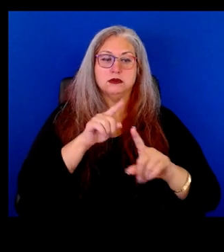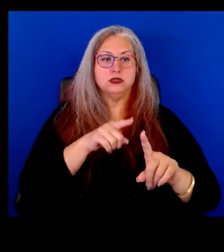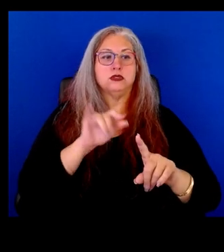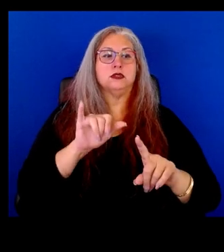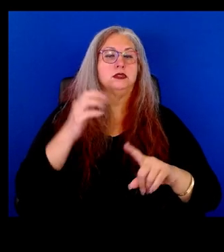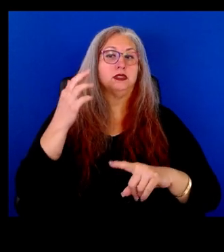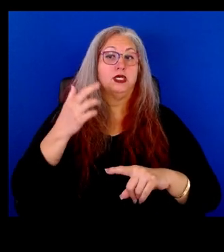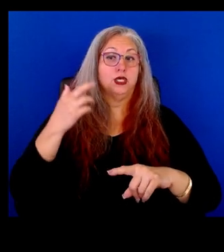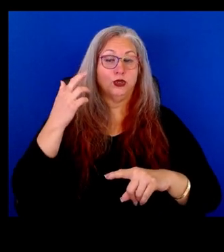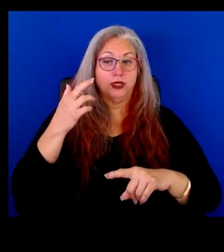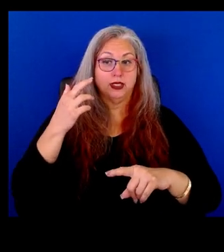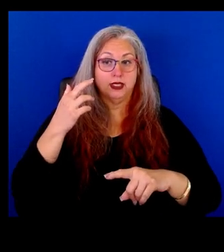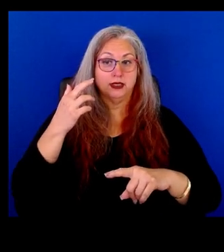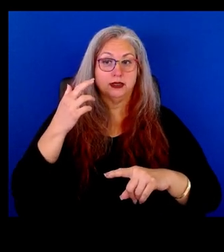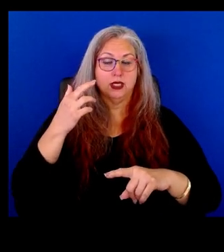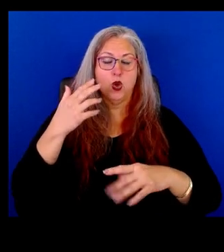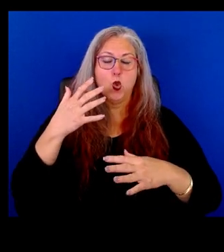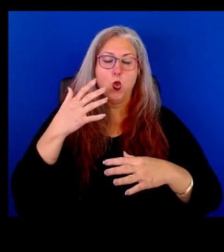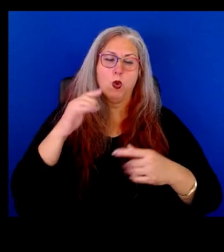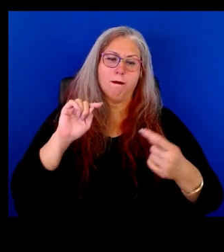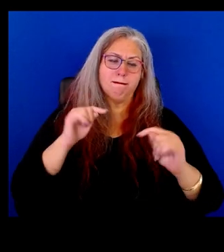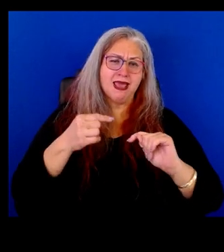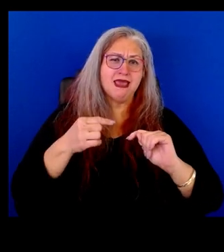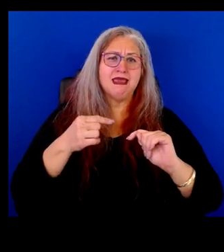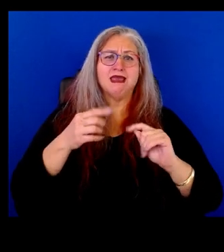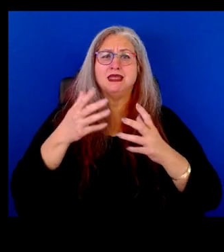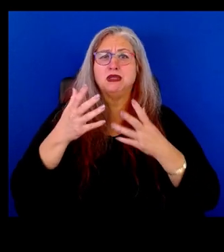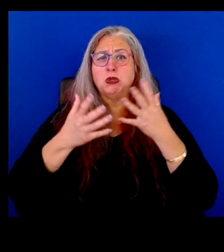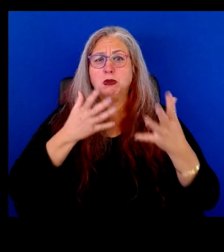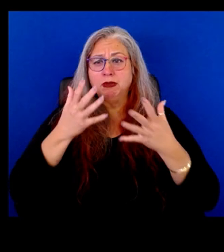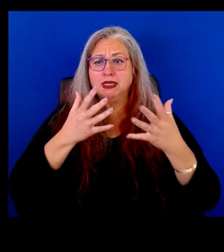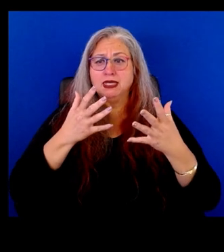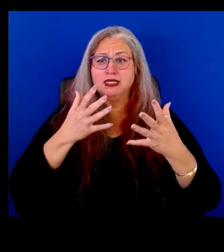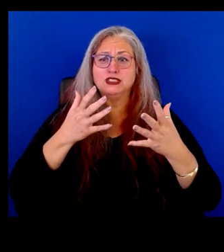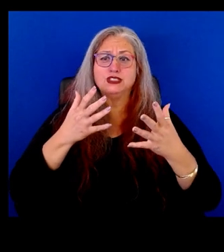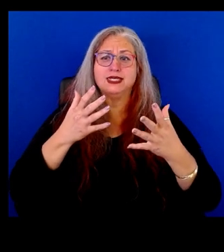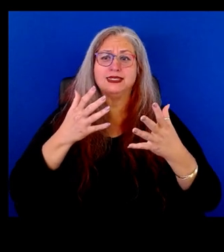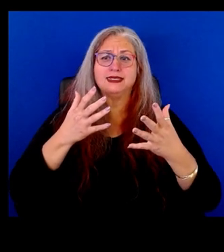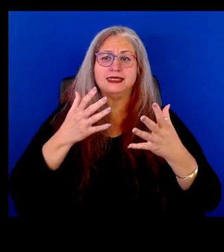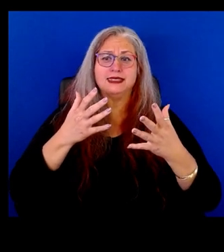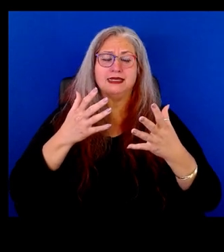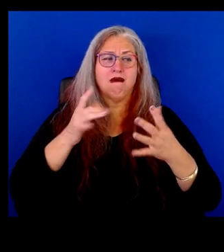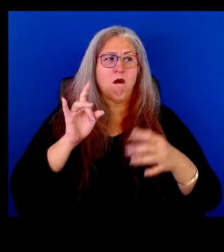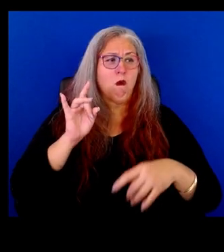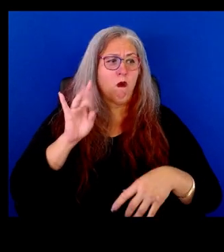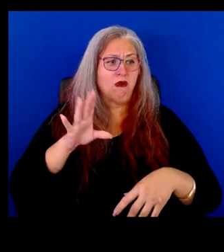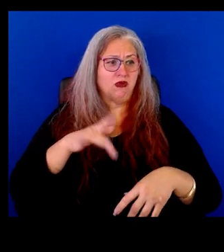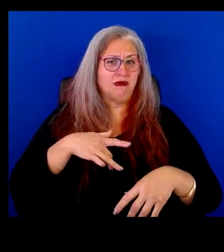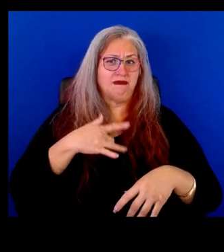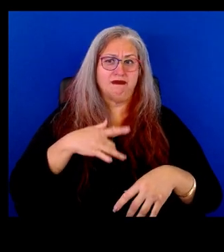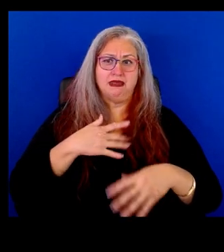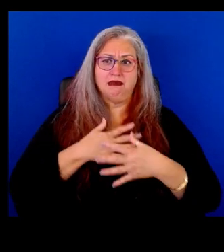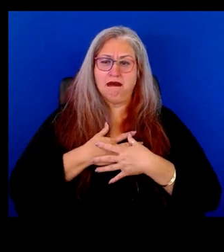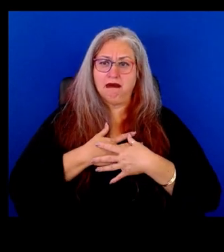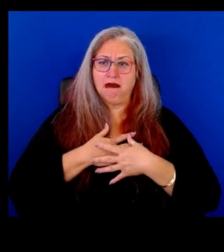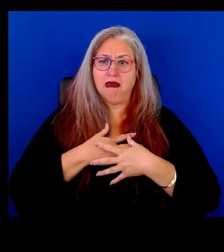she realized the pain, the humiliation, the unbearable